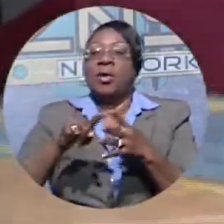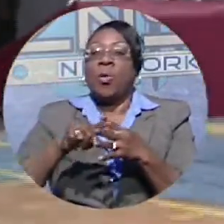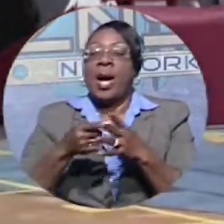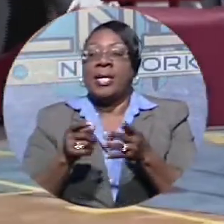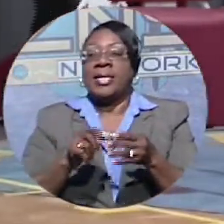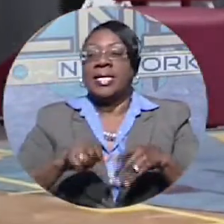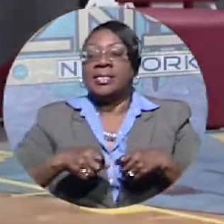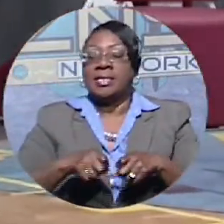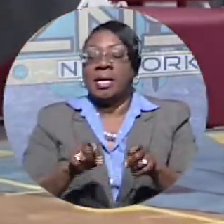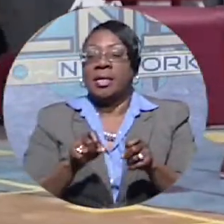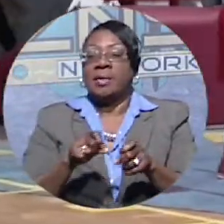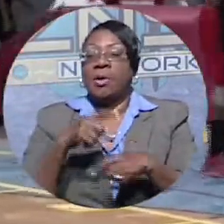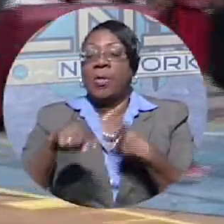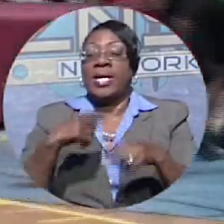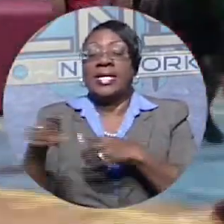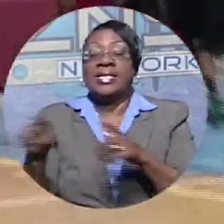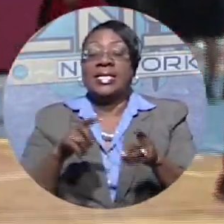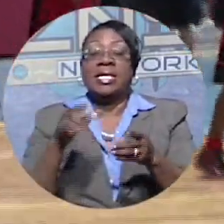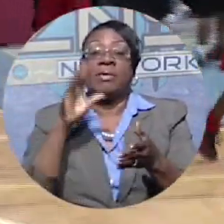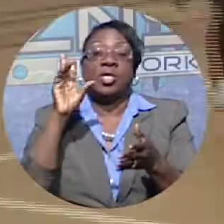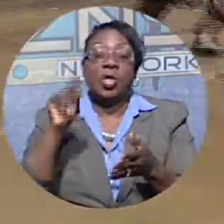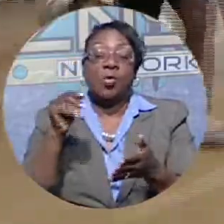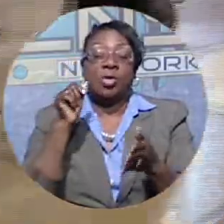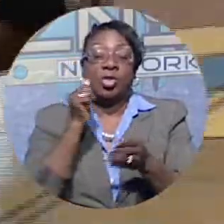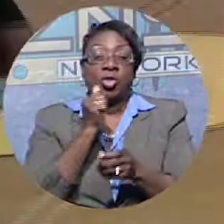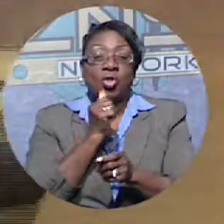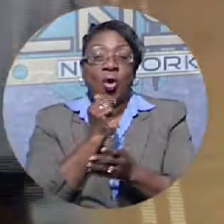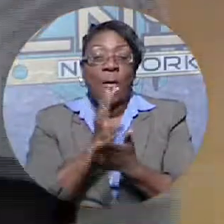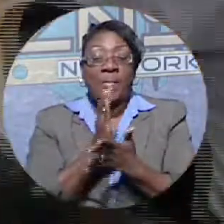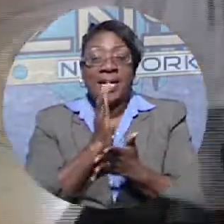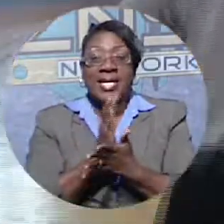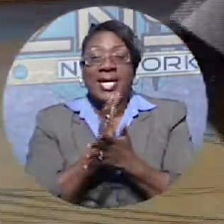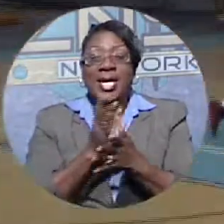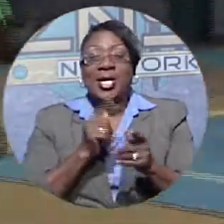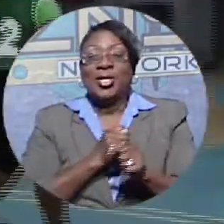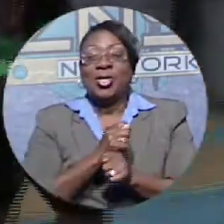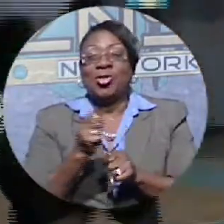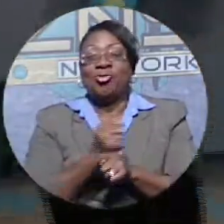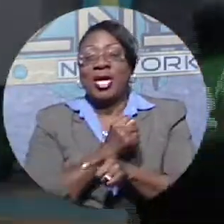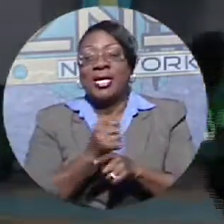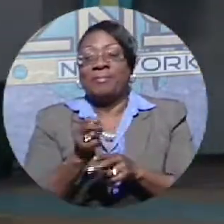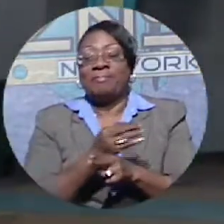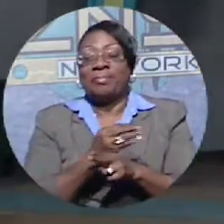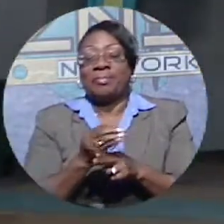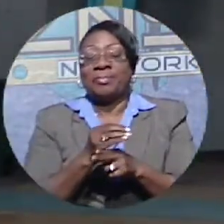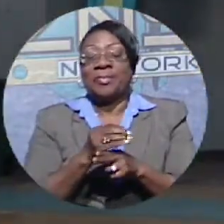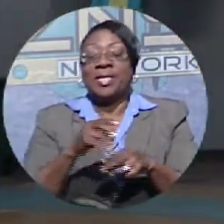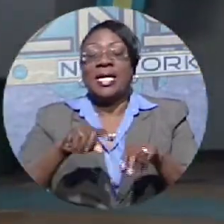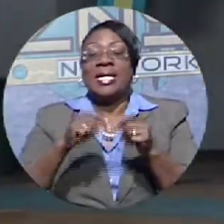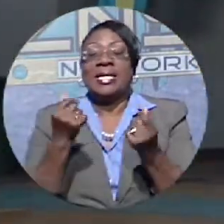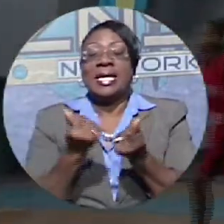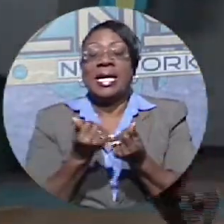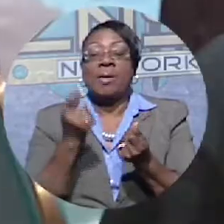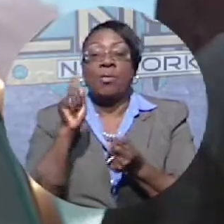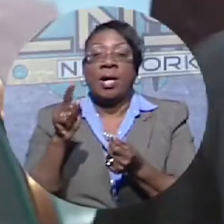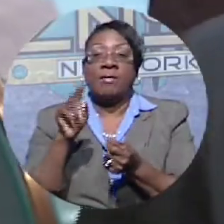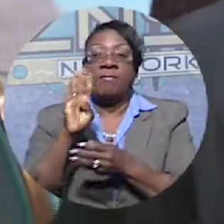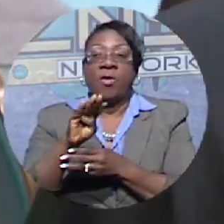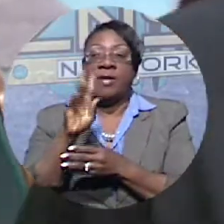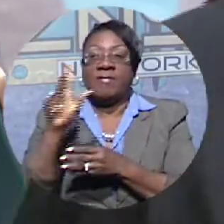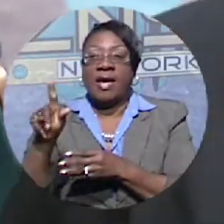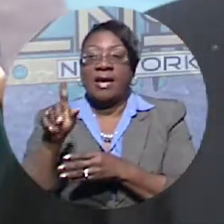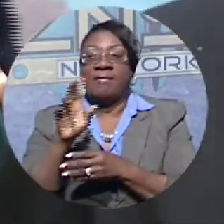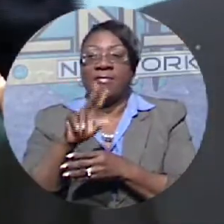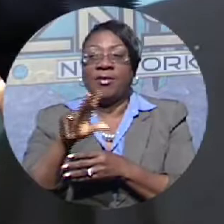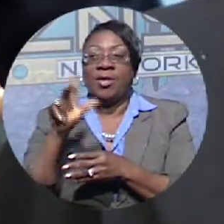going, but when they did, there was no stopping the choo-choo train. Sack takes game 1 from Kingsway, 35-21. We really didn't